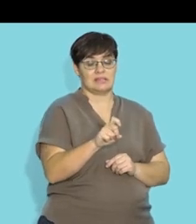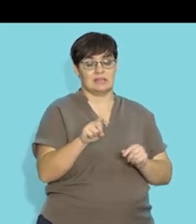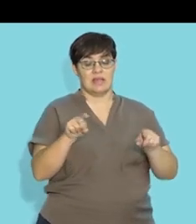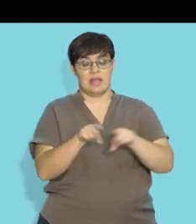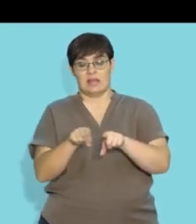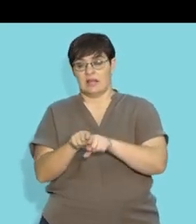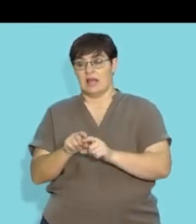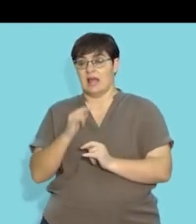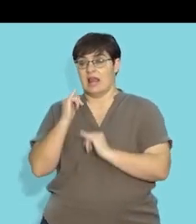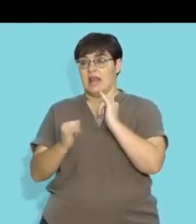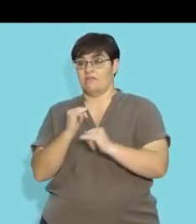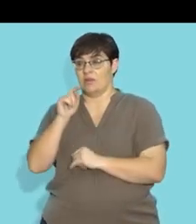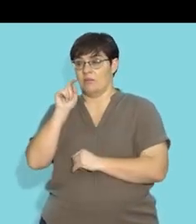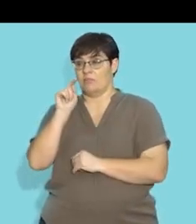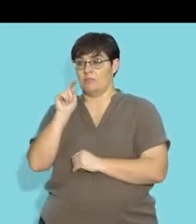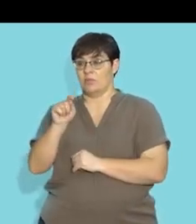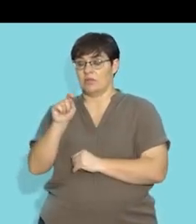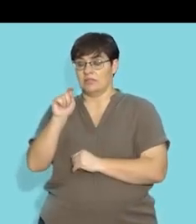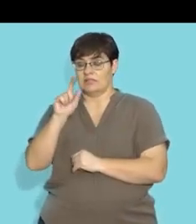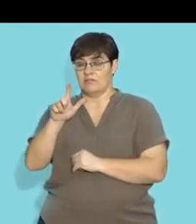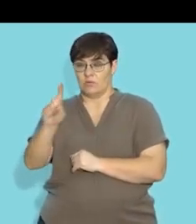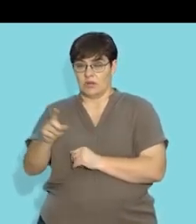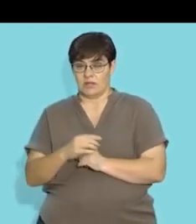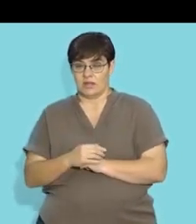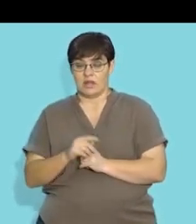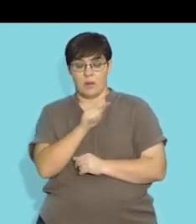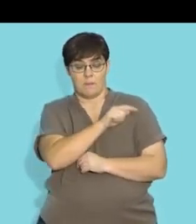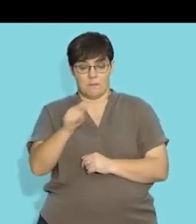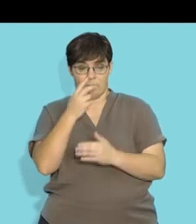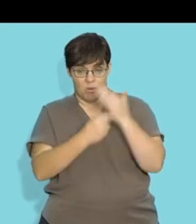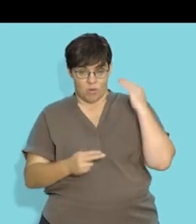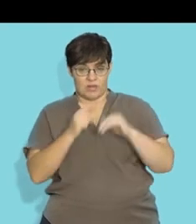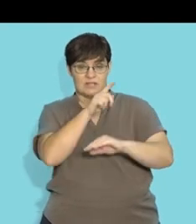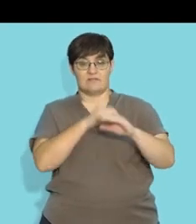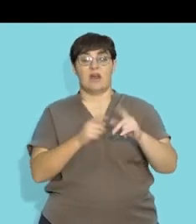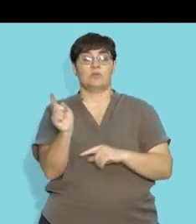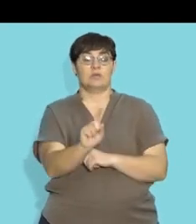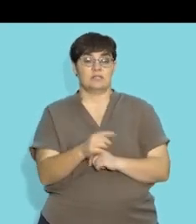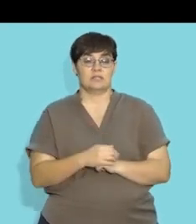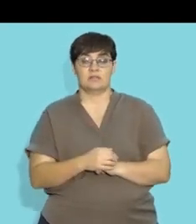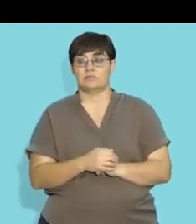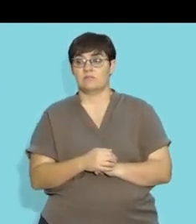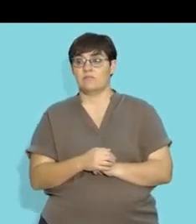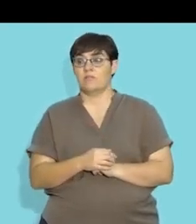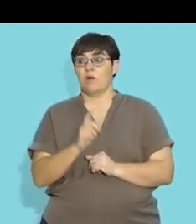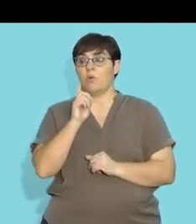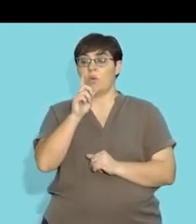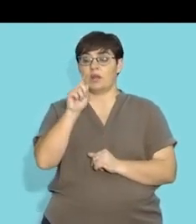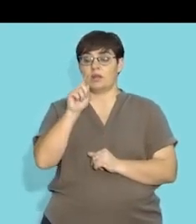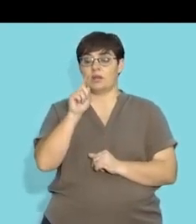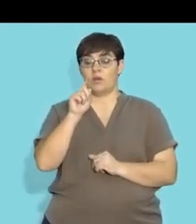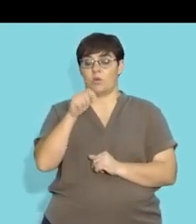1.12x is 11.71. So to do this, I divide both sides by